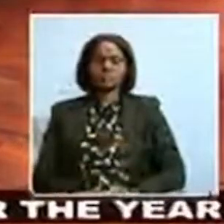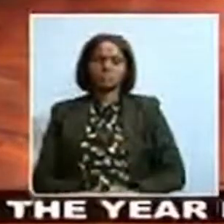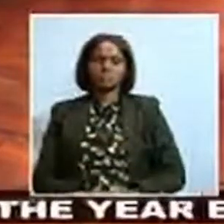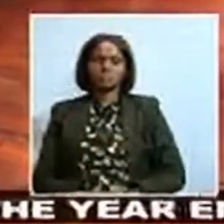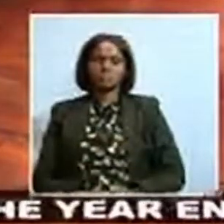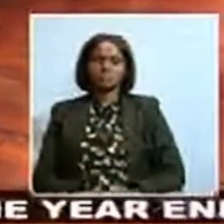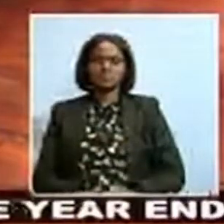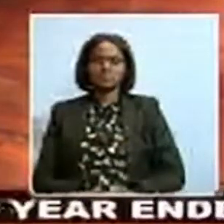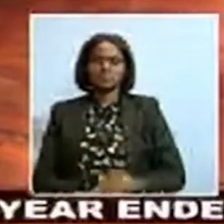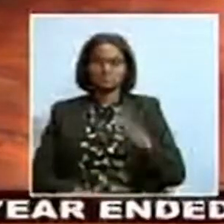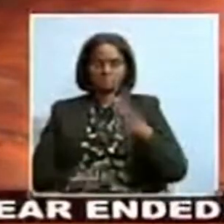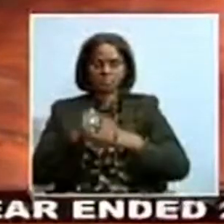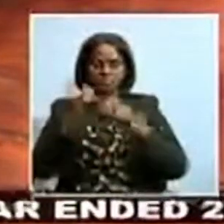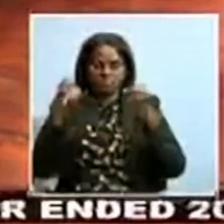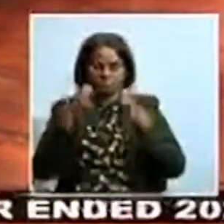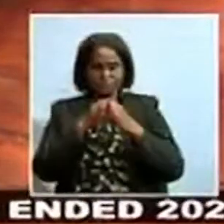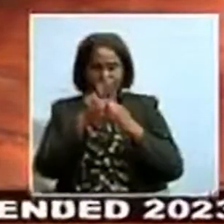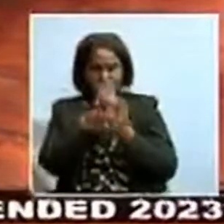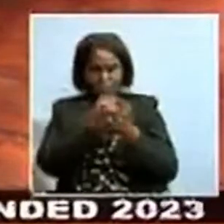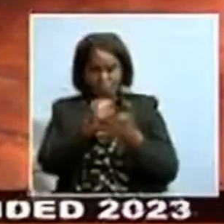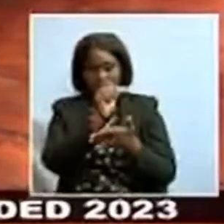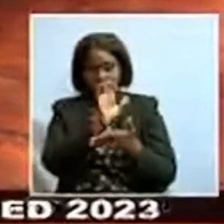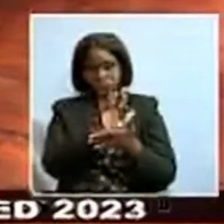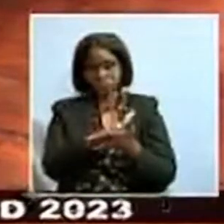You find the bank statements there.